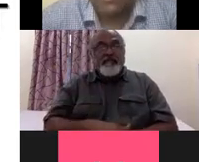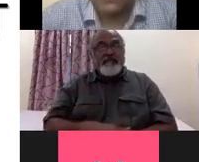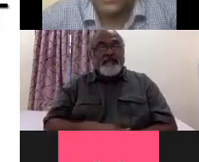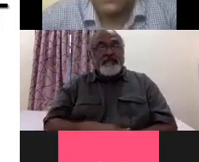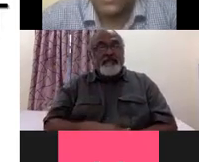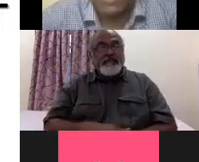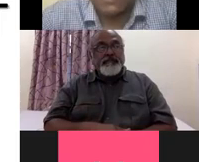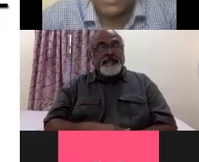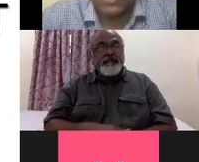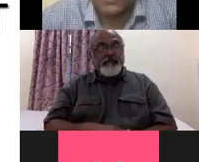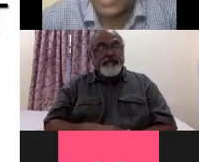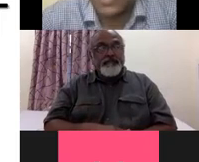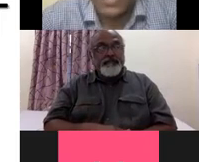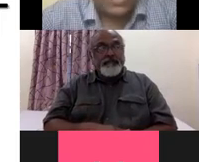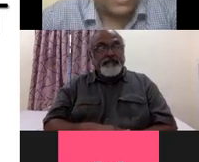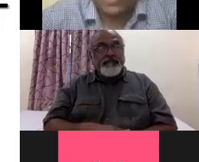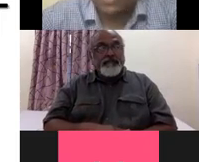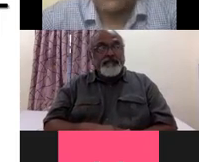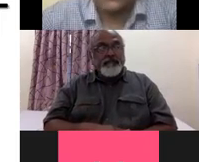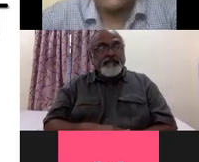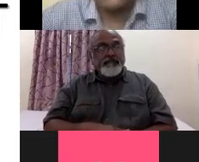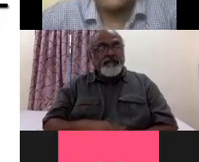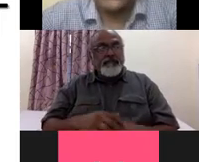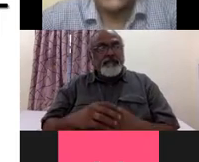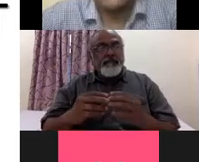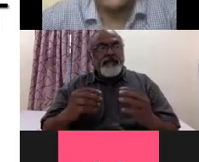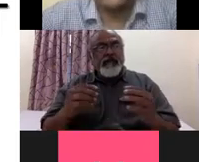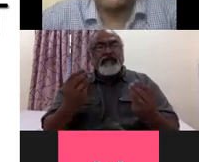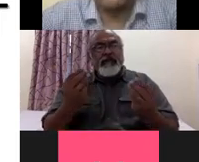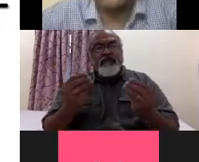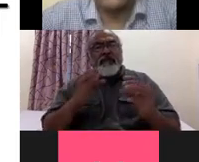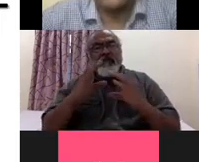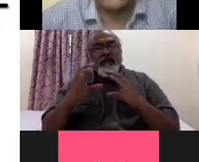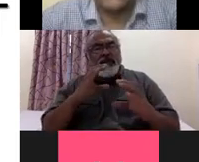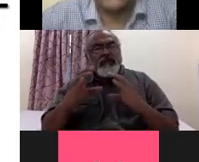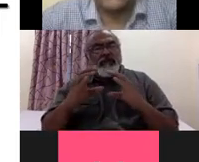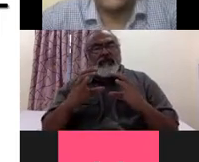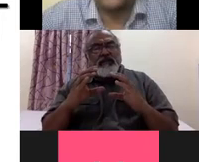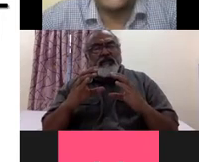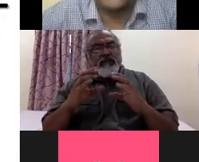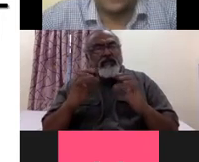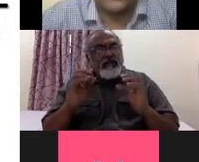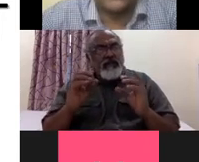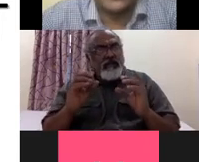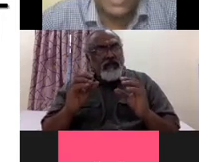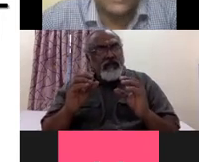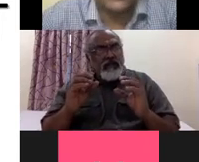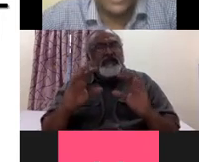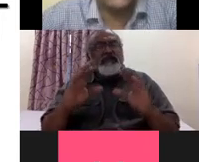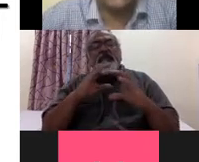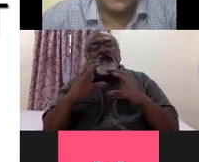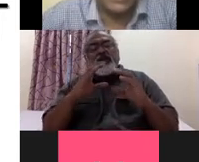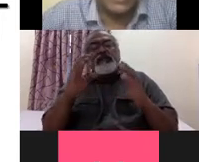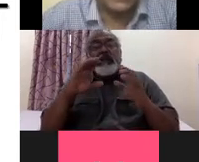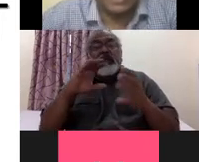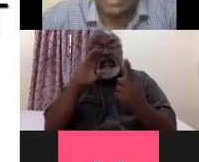aware of the person first language and just some of the ways in which we equal opportunity and the culture